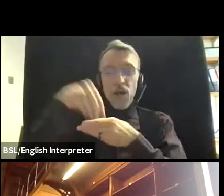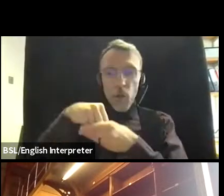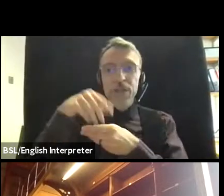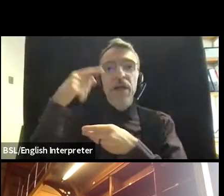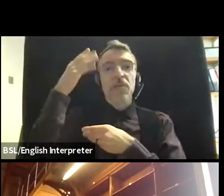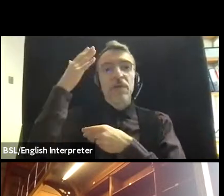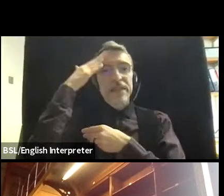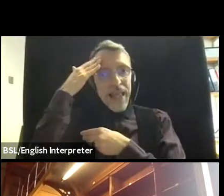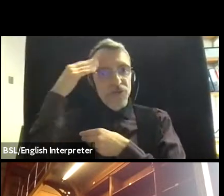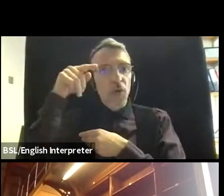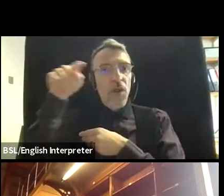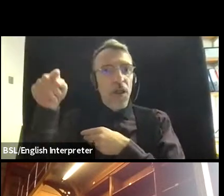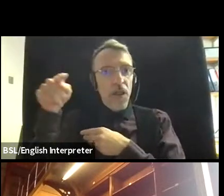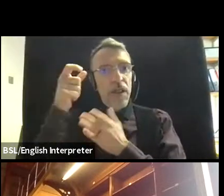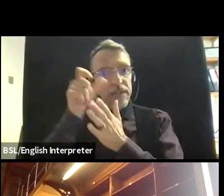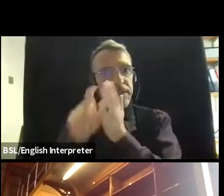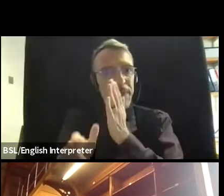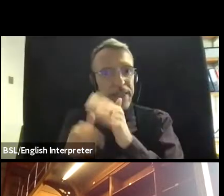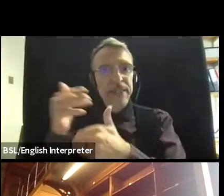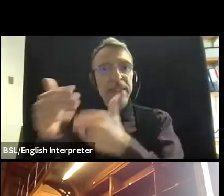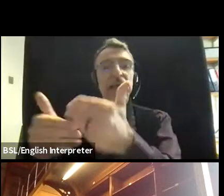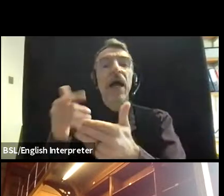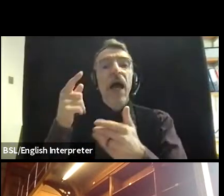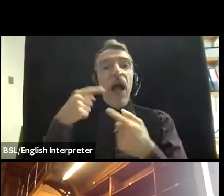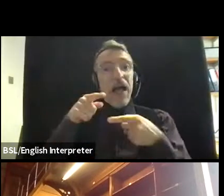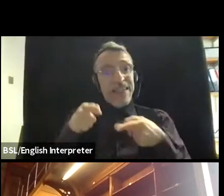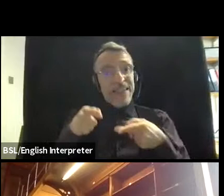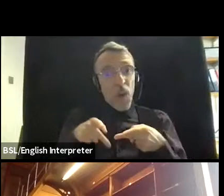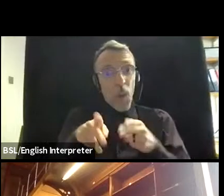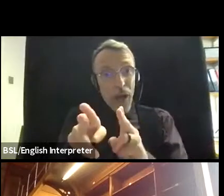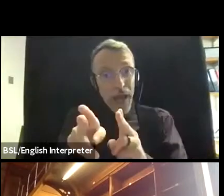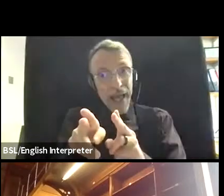intellectual disabilities, and that is really a way of